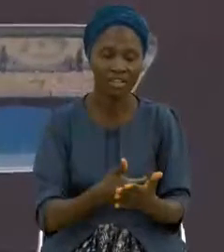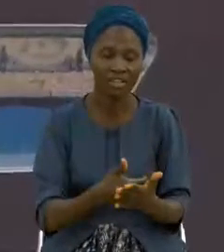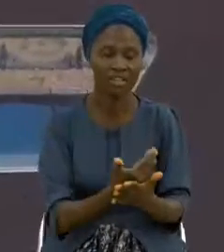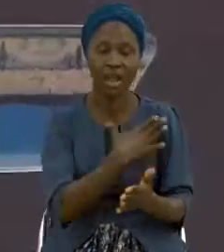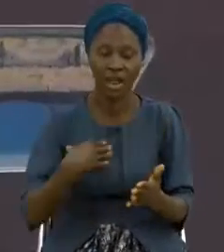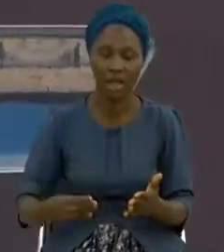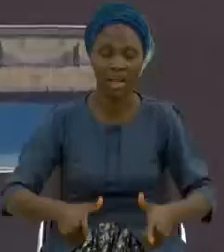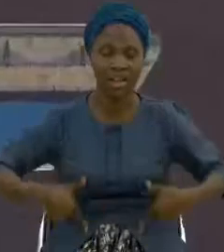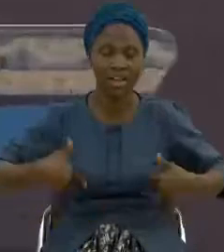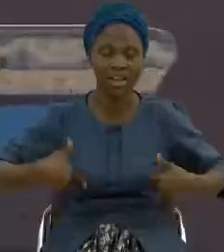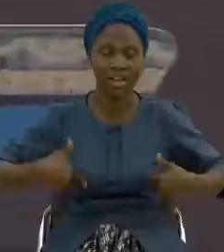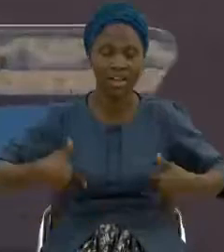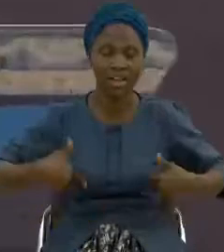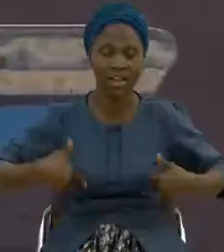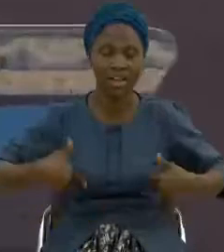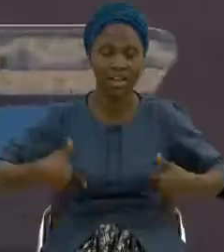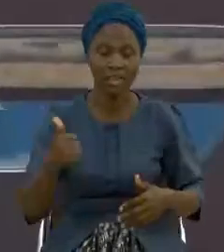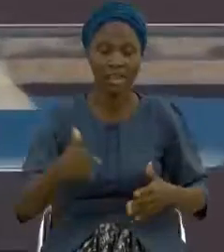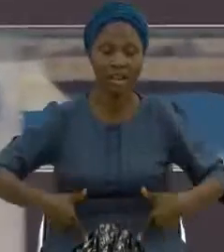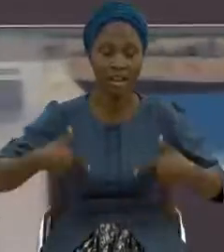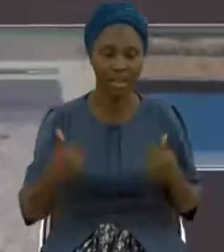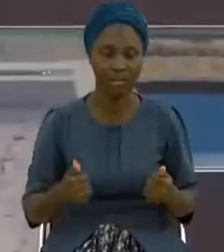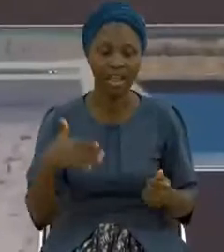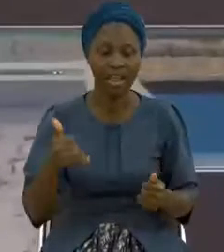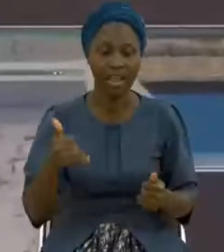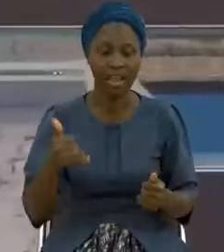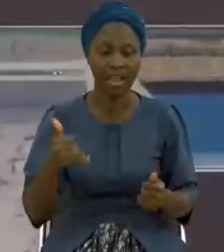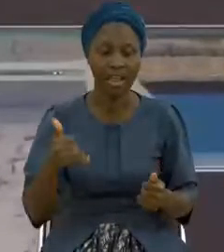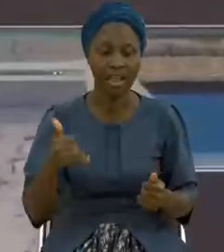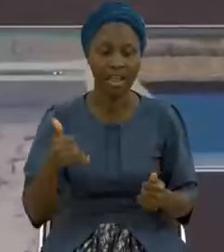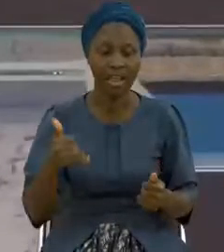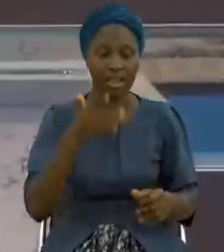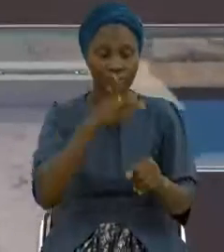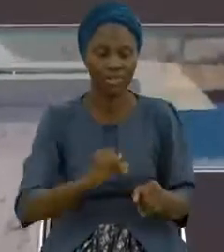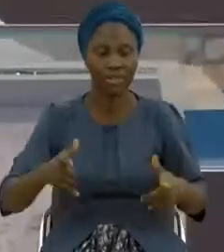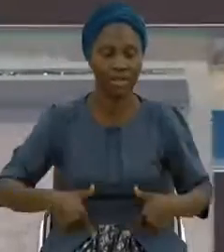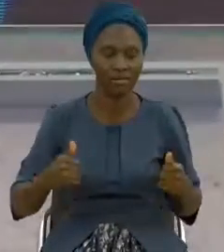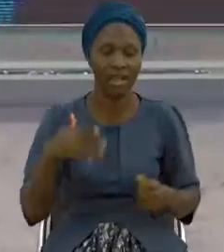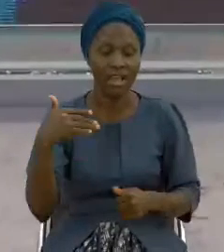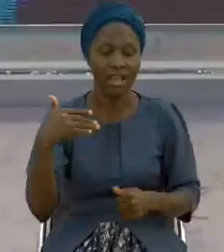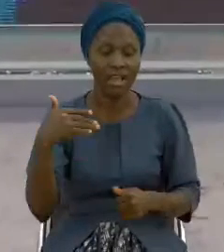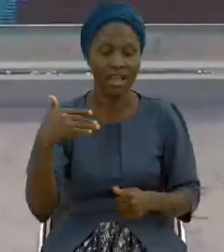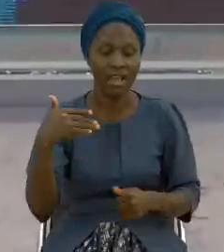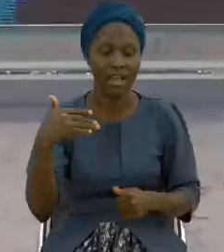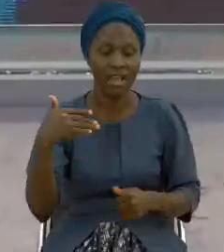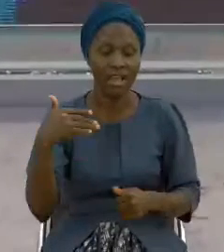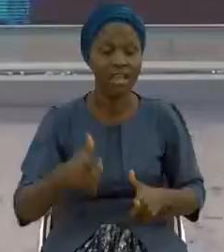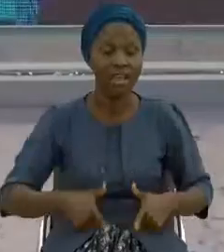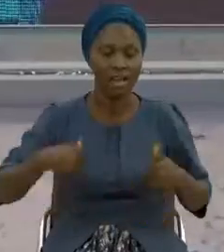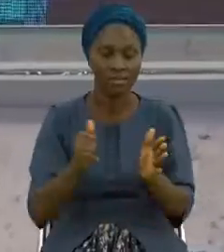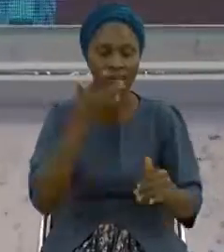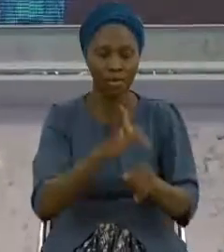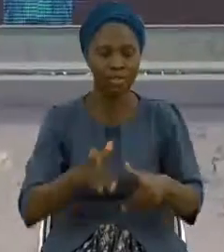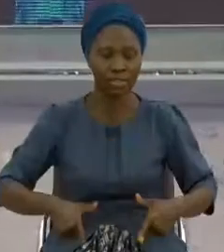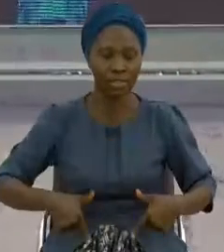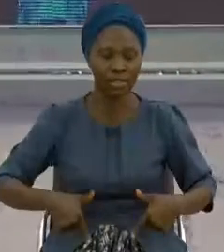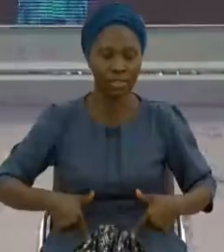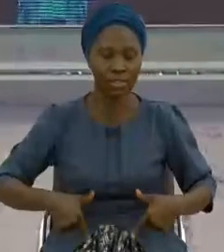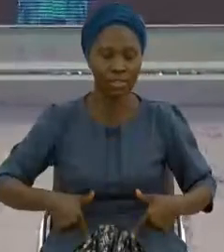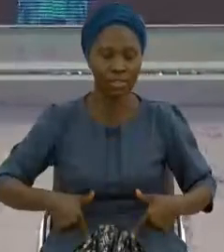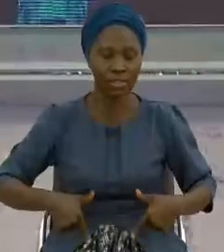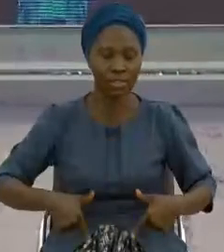a promising life. A life, the promised life. A life, a prophetic life.